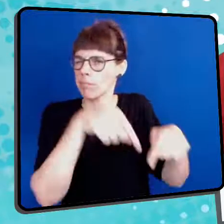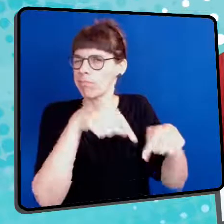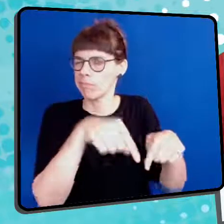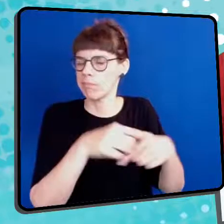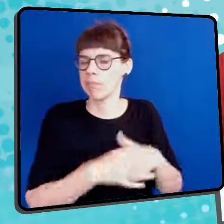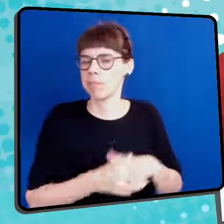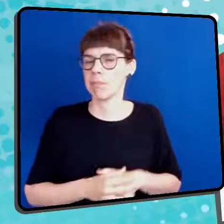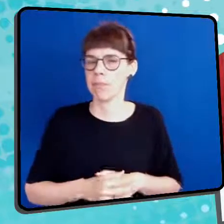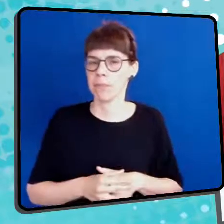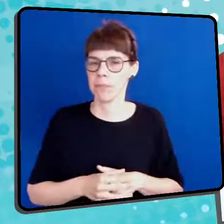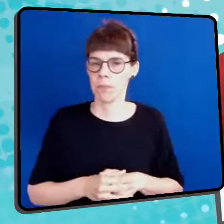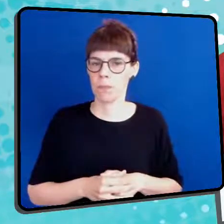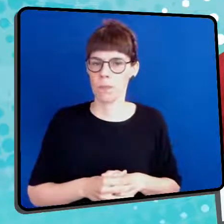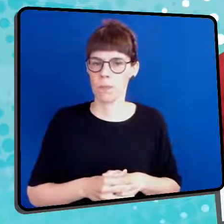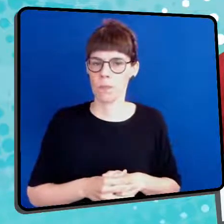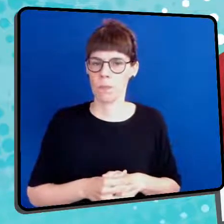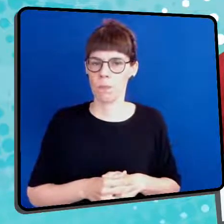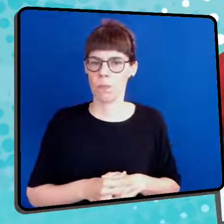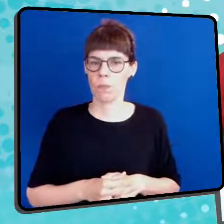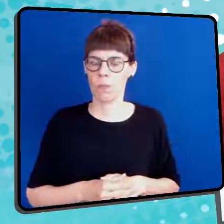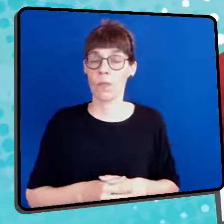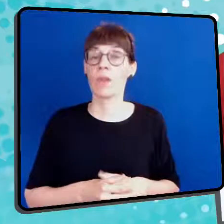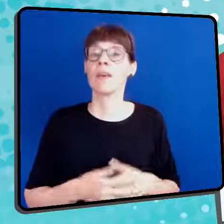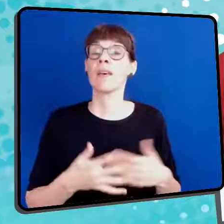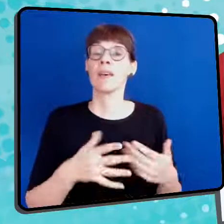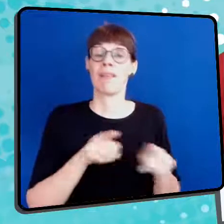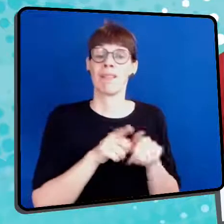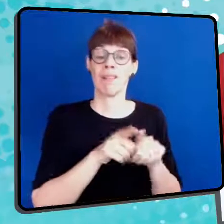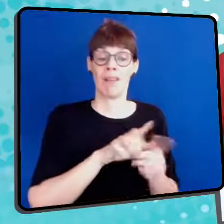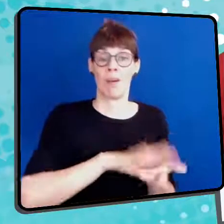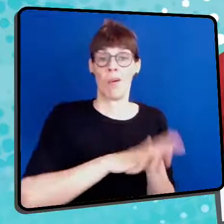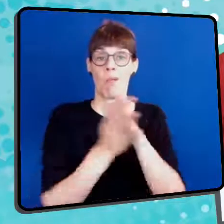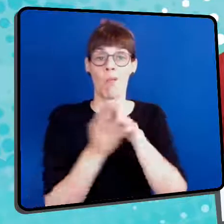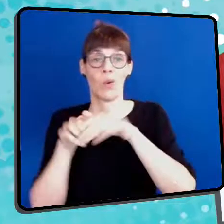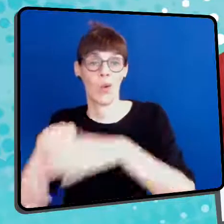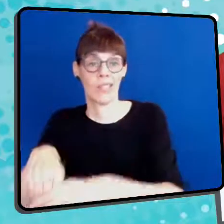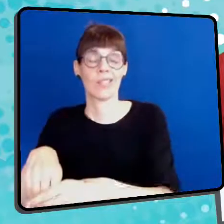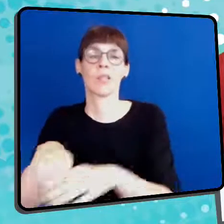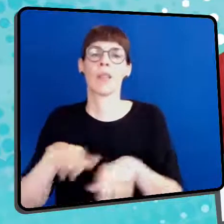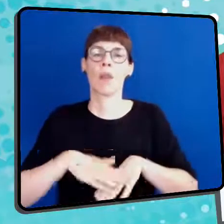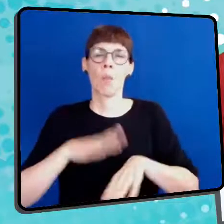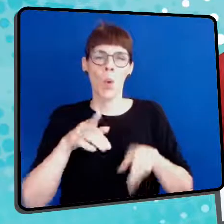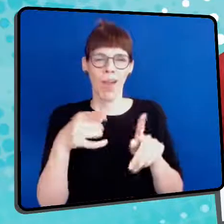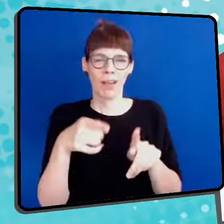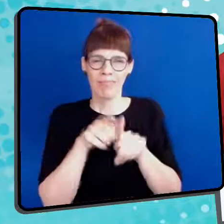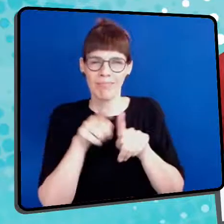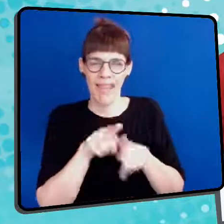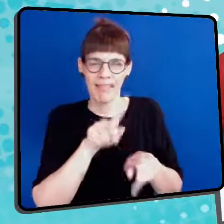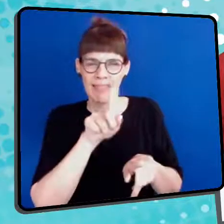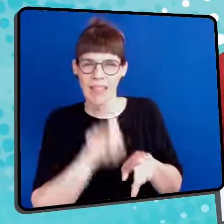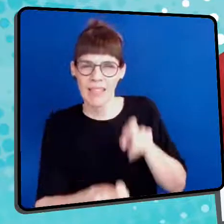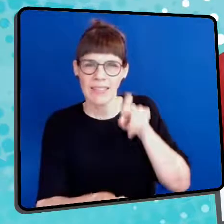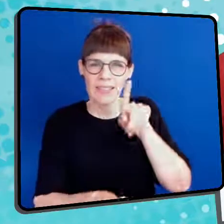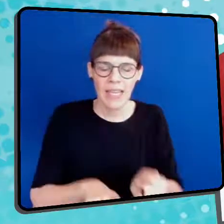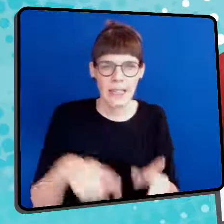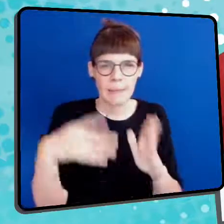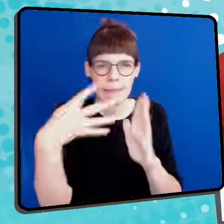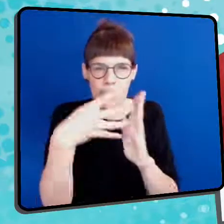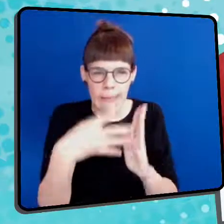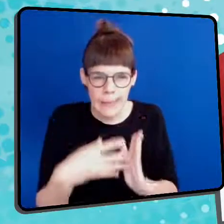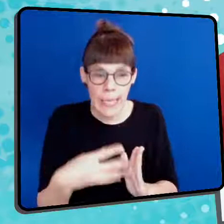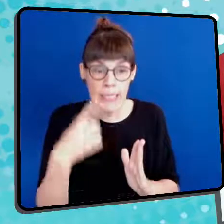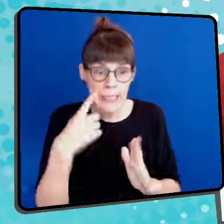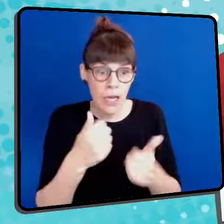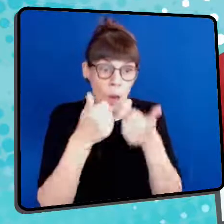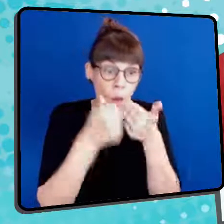what we are doing right now when it comes to migration, it also involves a lot of testing. We have to verify that this thing works well. So that is